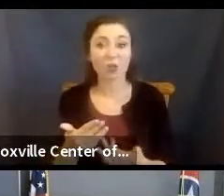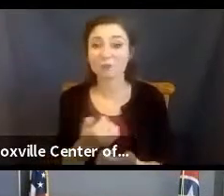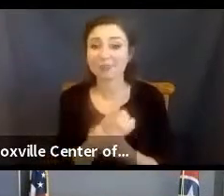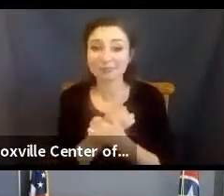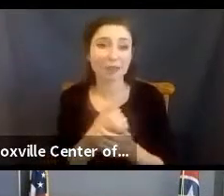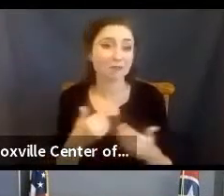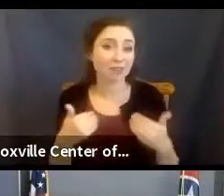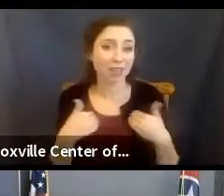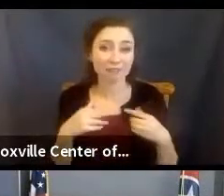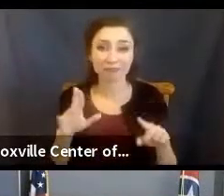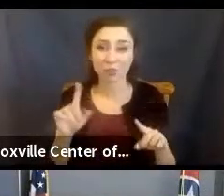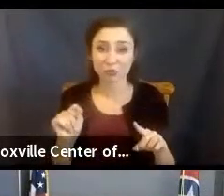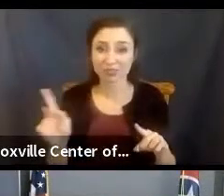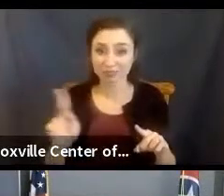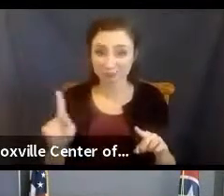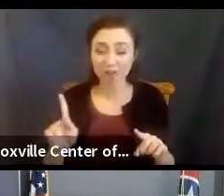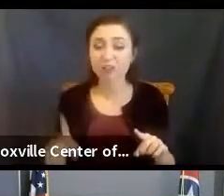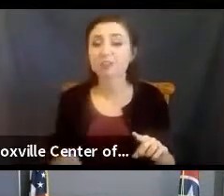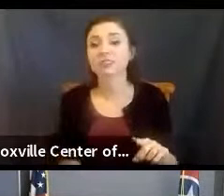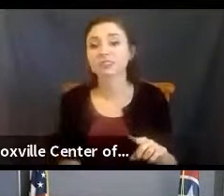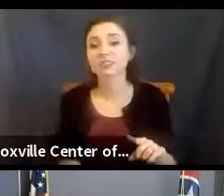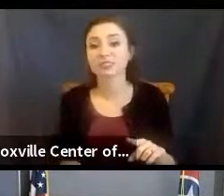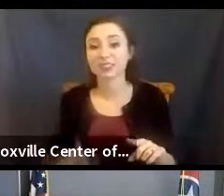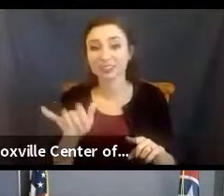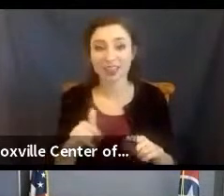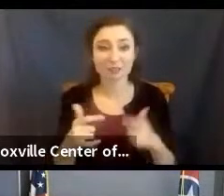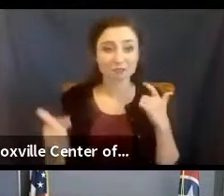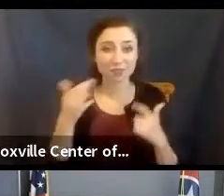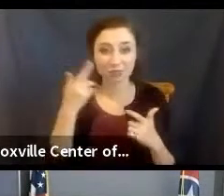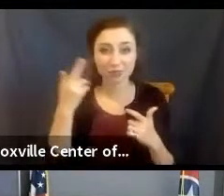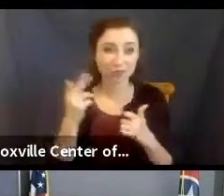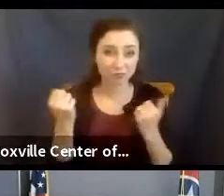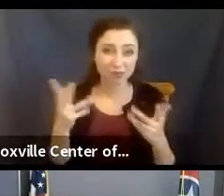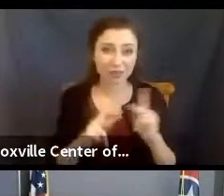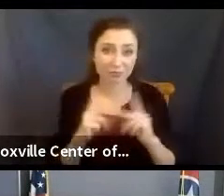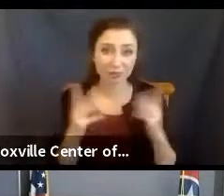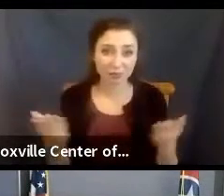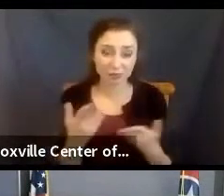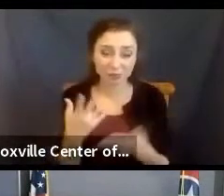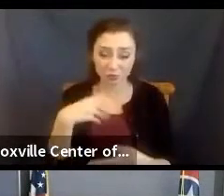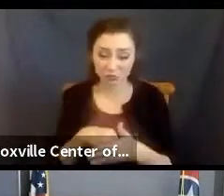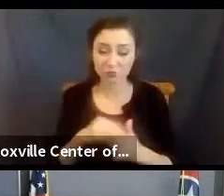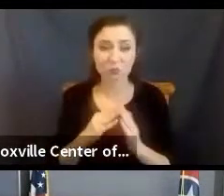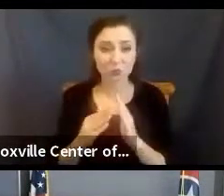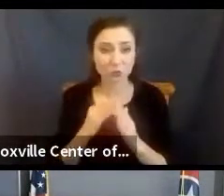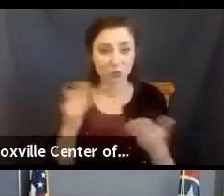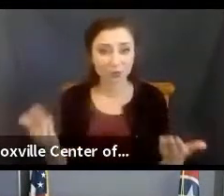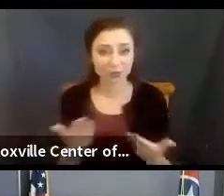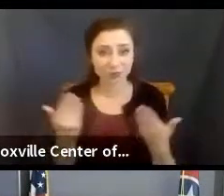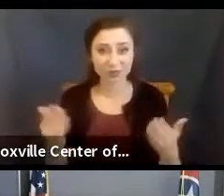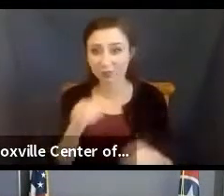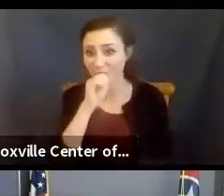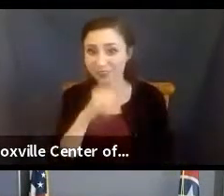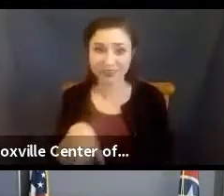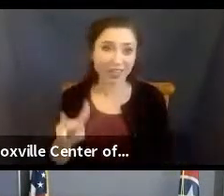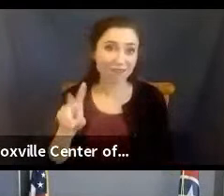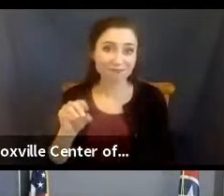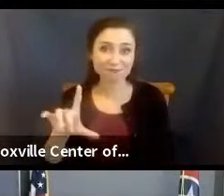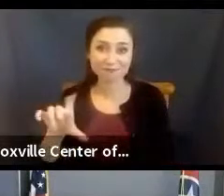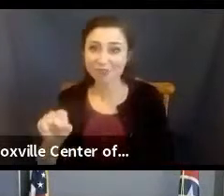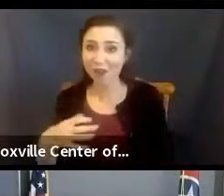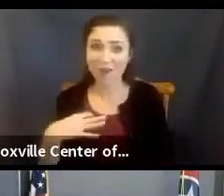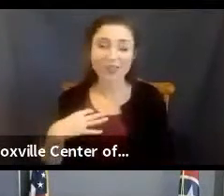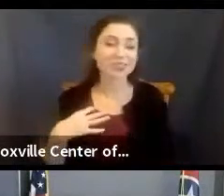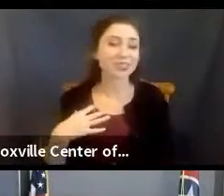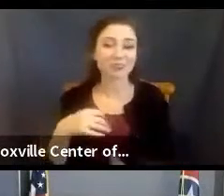of Tennessee in Knoxville. It's why many of us are here and part of this community. And we love the Vols, and we love rooting